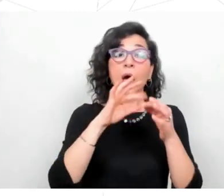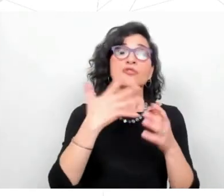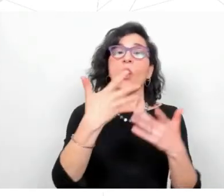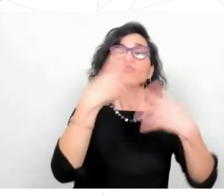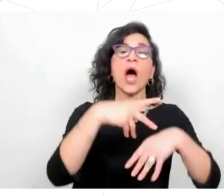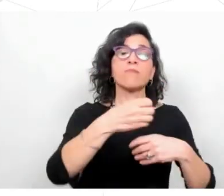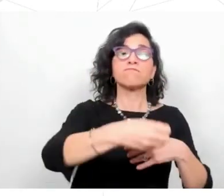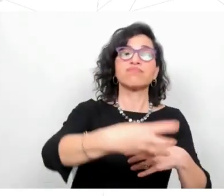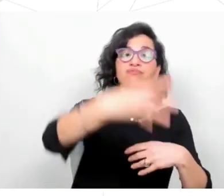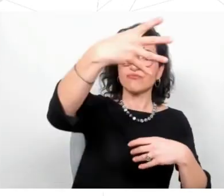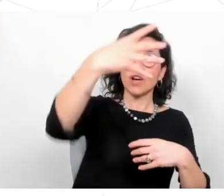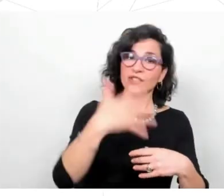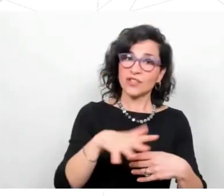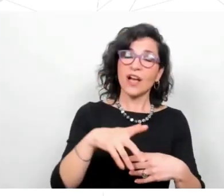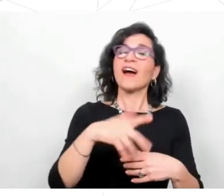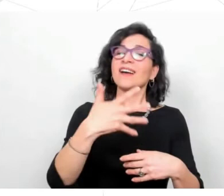close the keyboard.